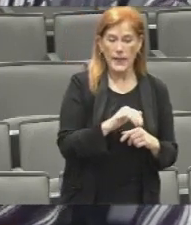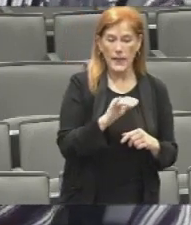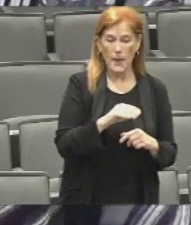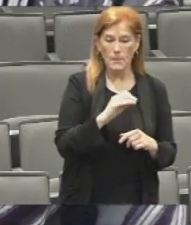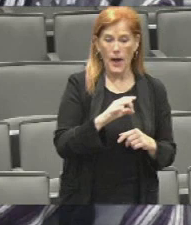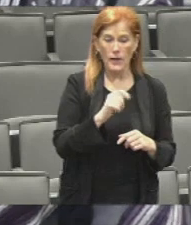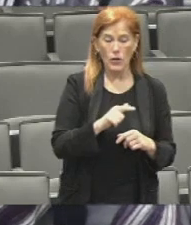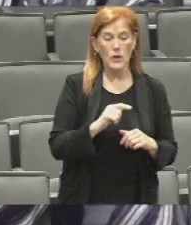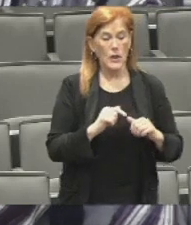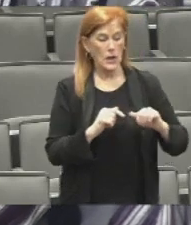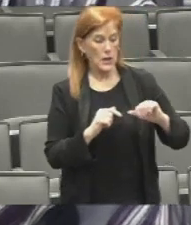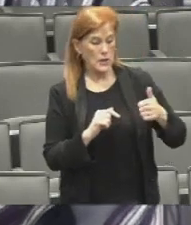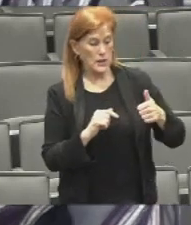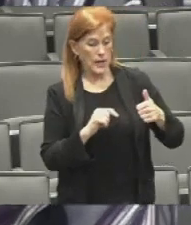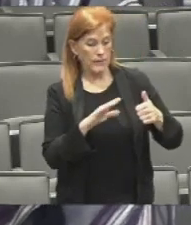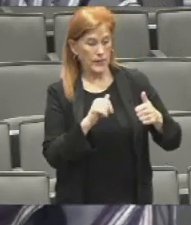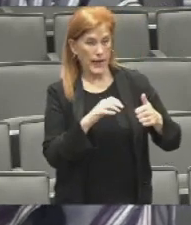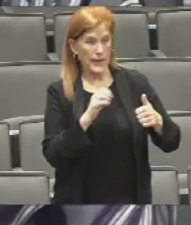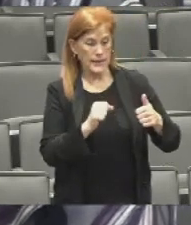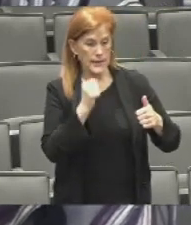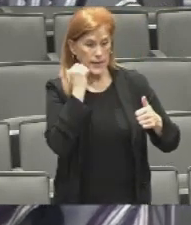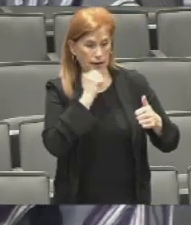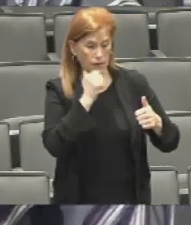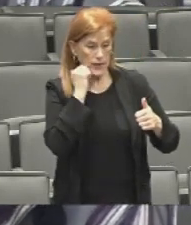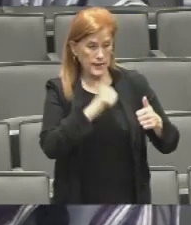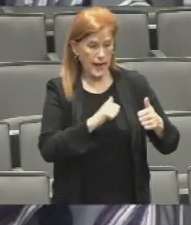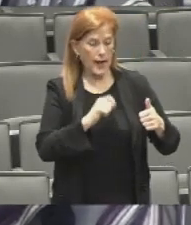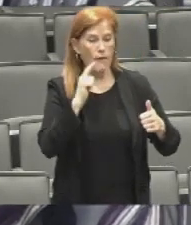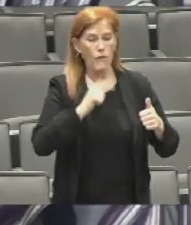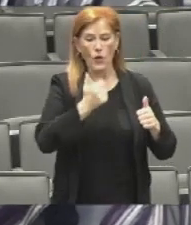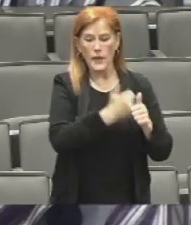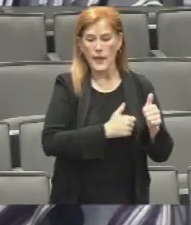new cases per day per million